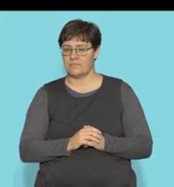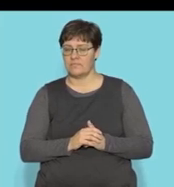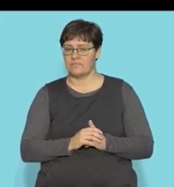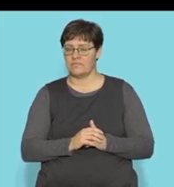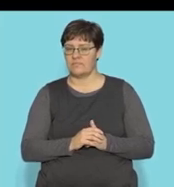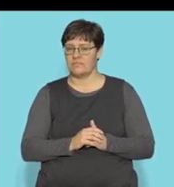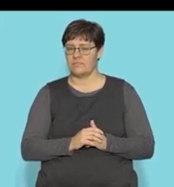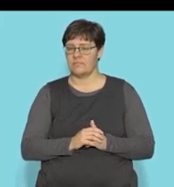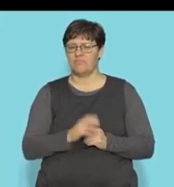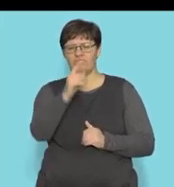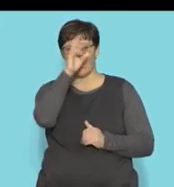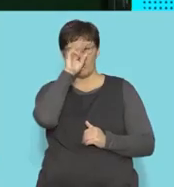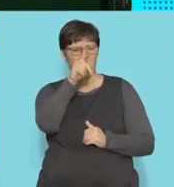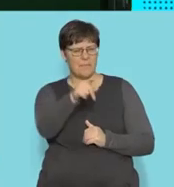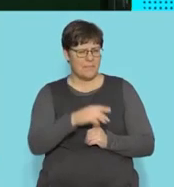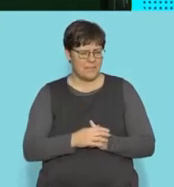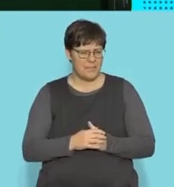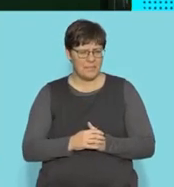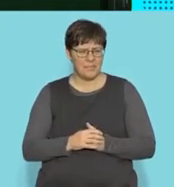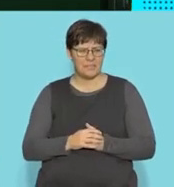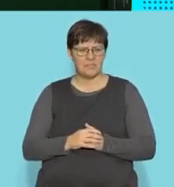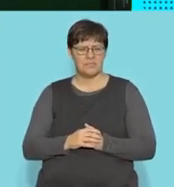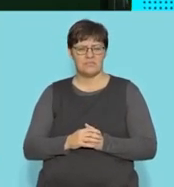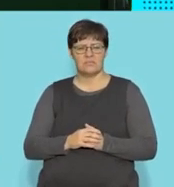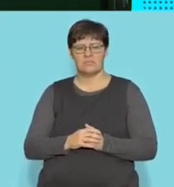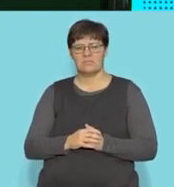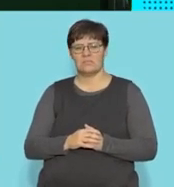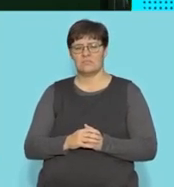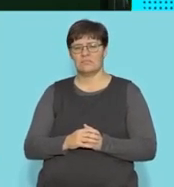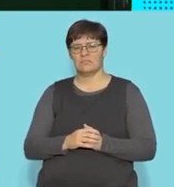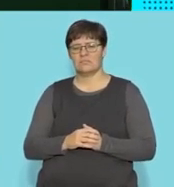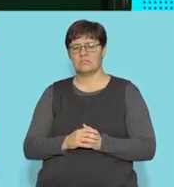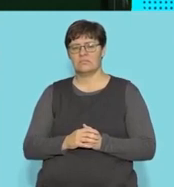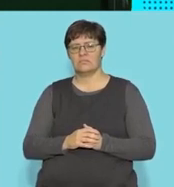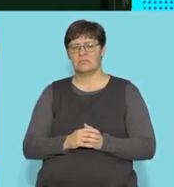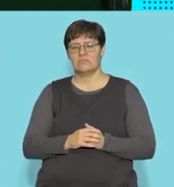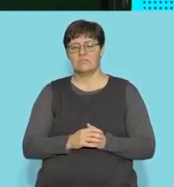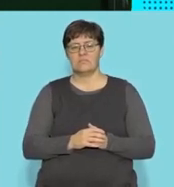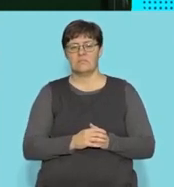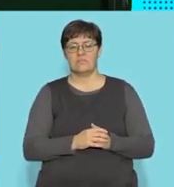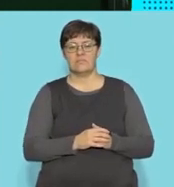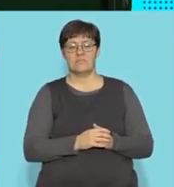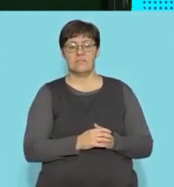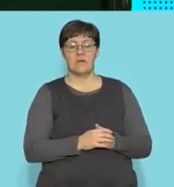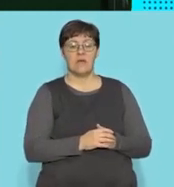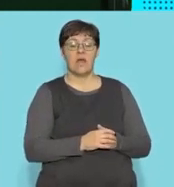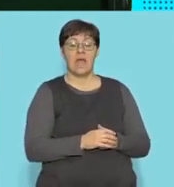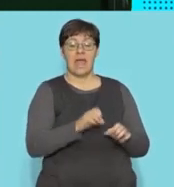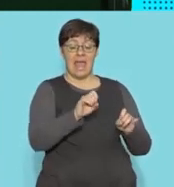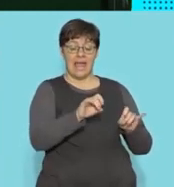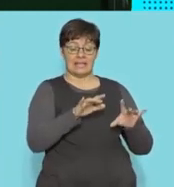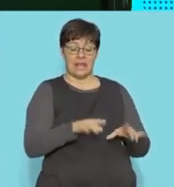Now, do you remember that we are also in section A of an exam